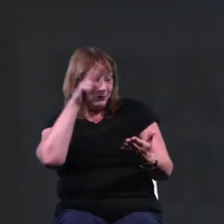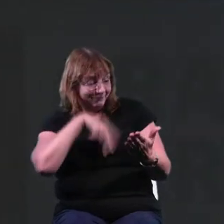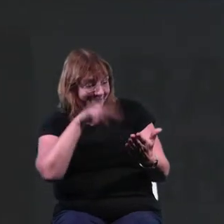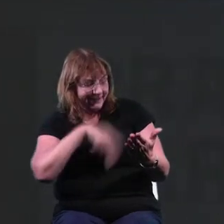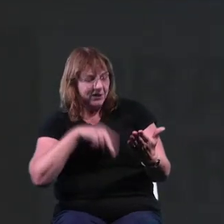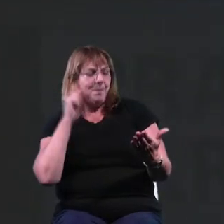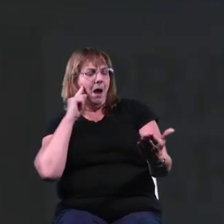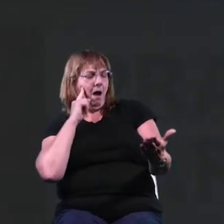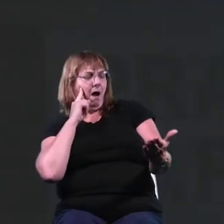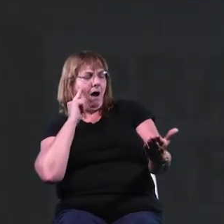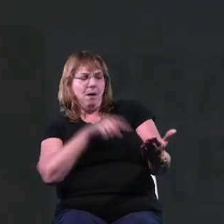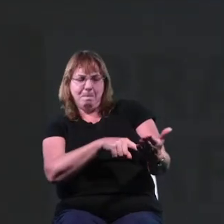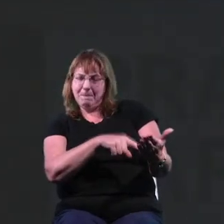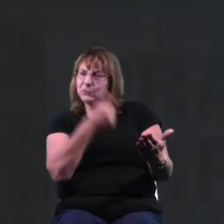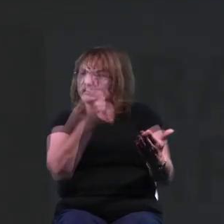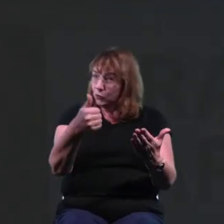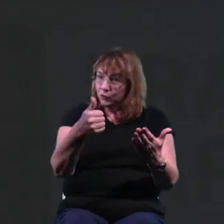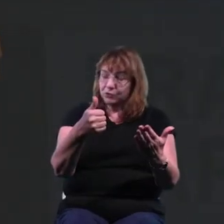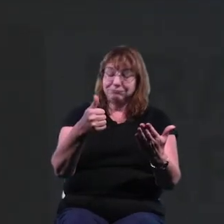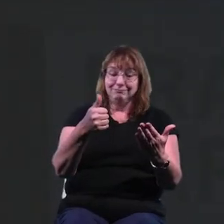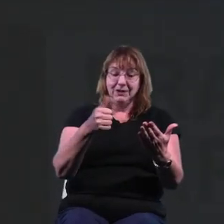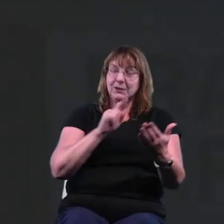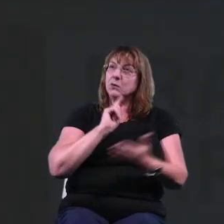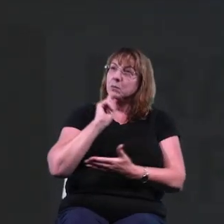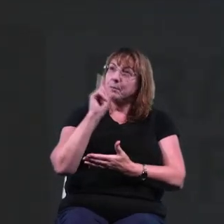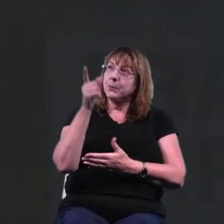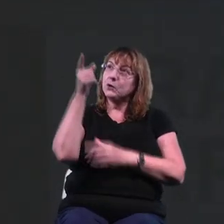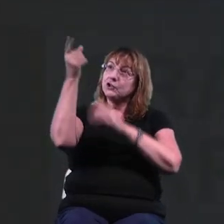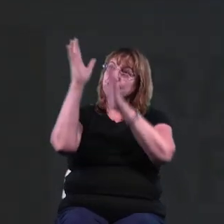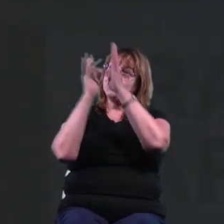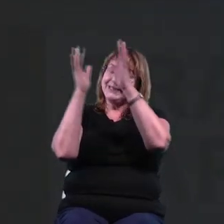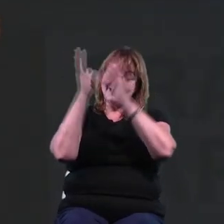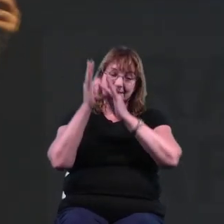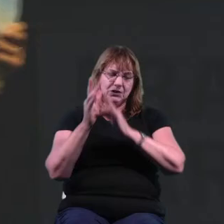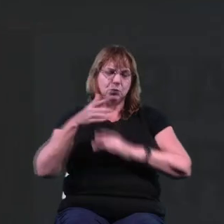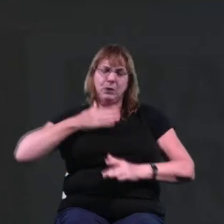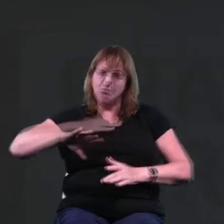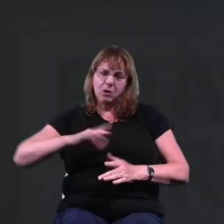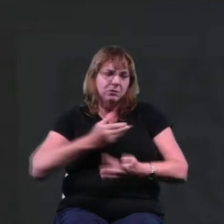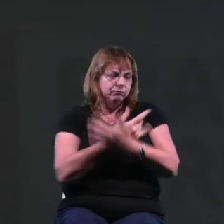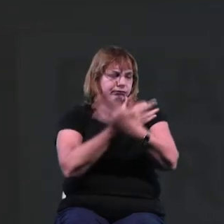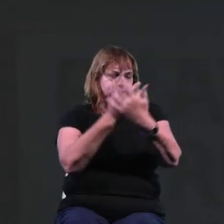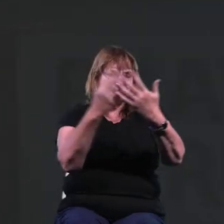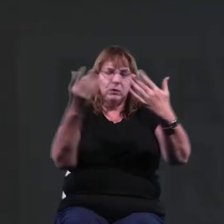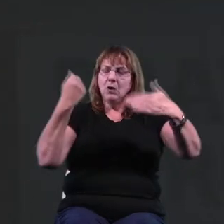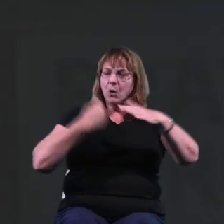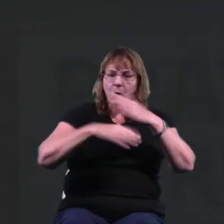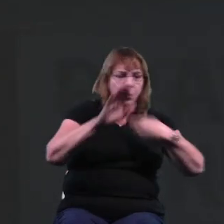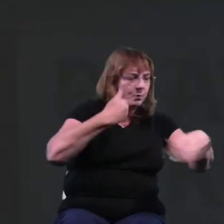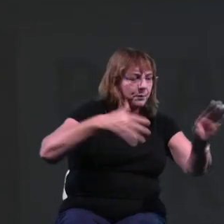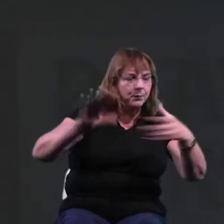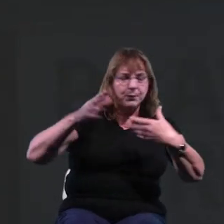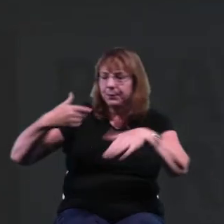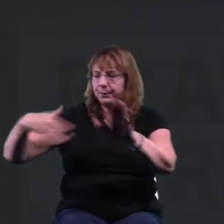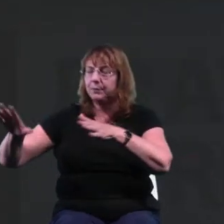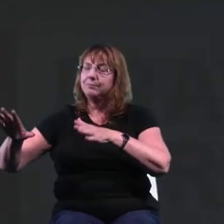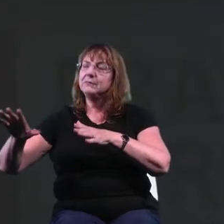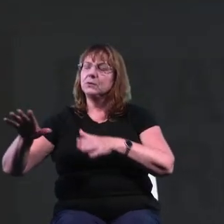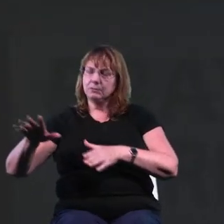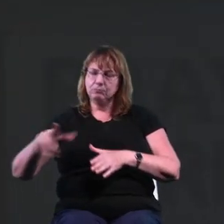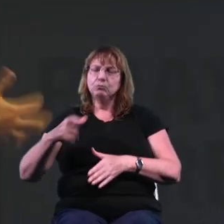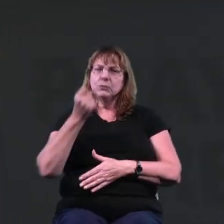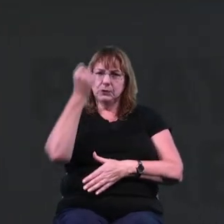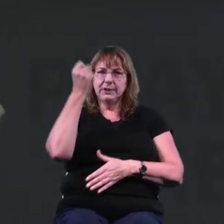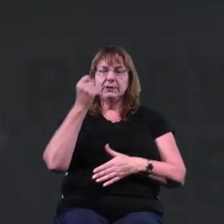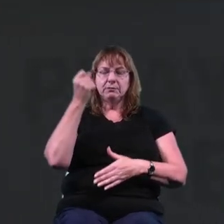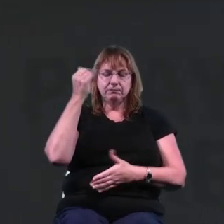that they point to Jesus. And then to get as many out as possible, it's our firm belief that as books point people to Jesus, they